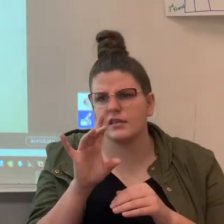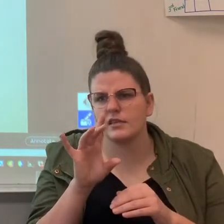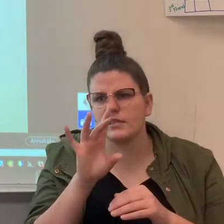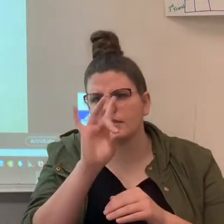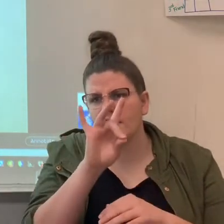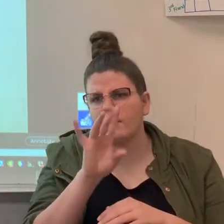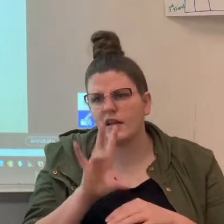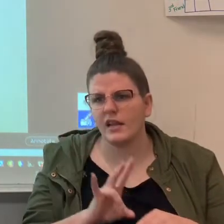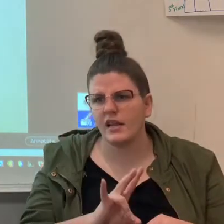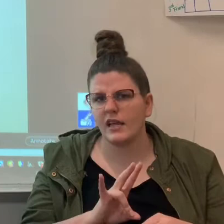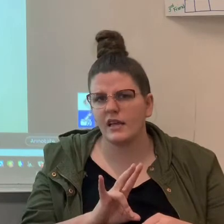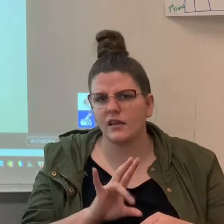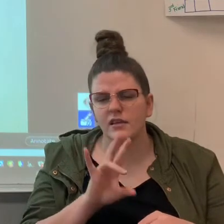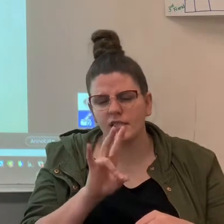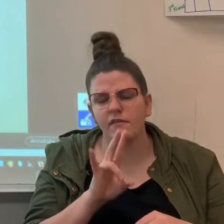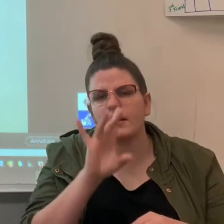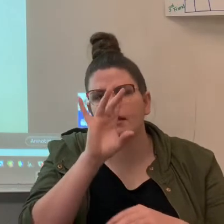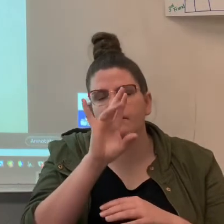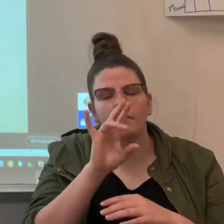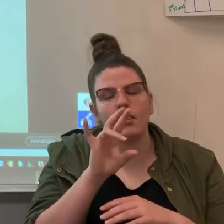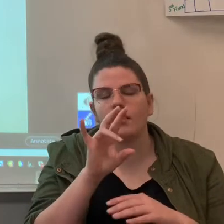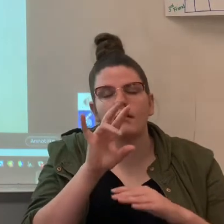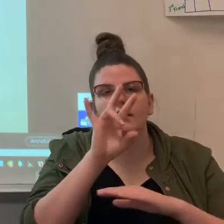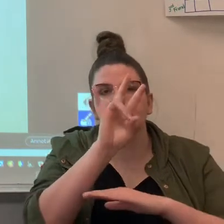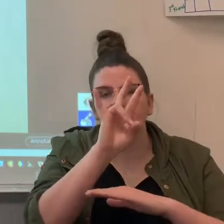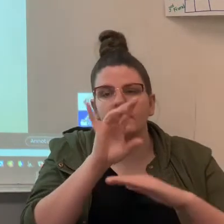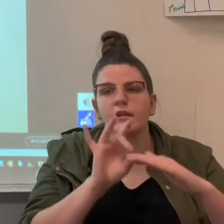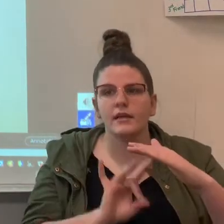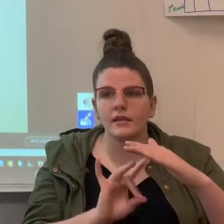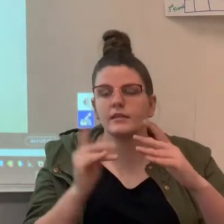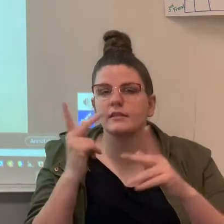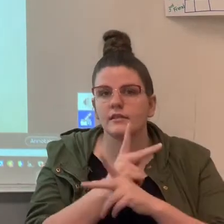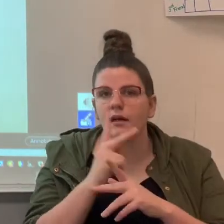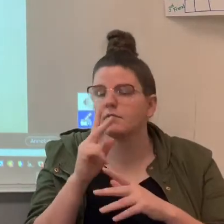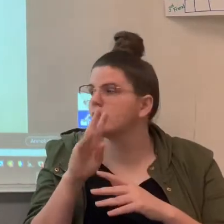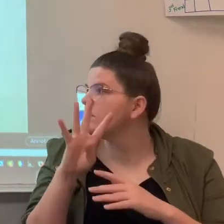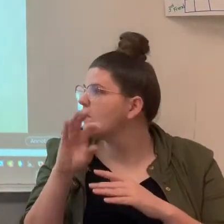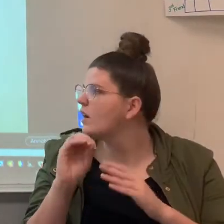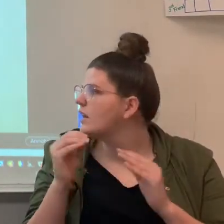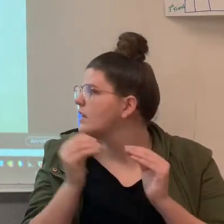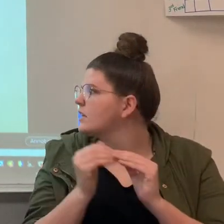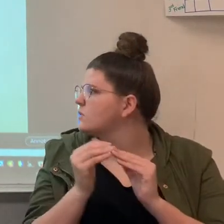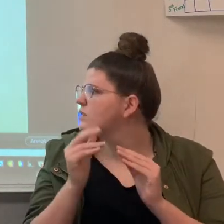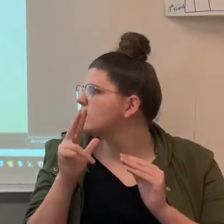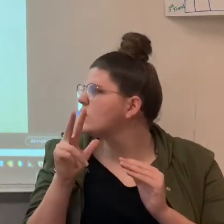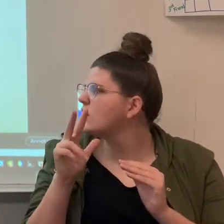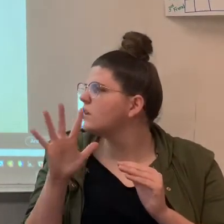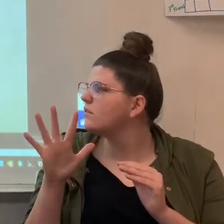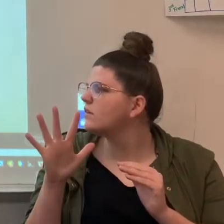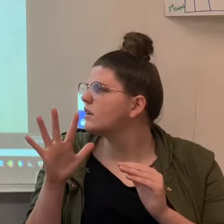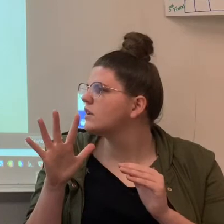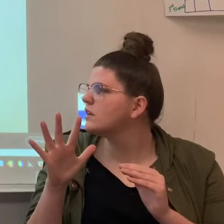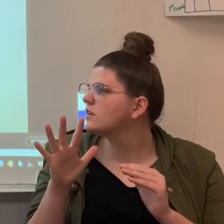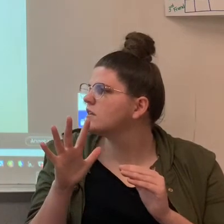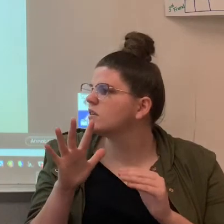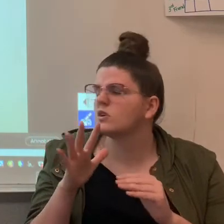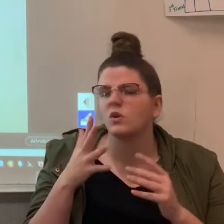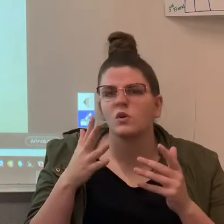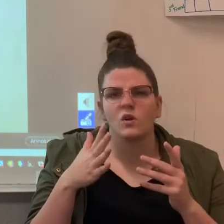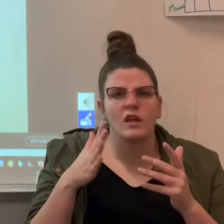we used to do unit fractions, we would know that 7/8 is also 7 times